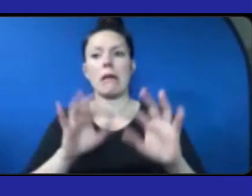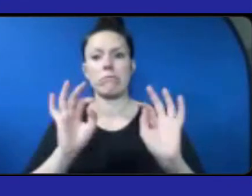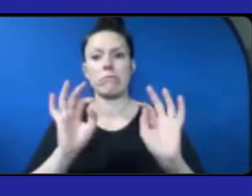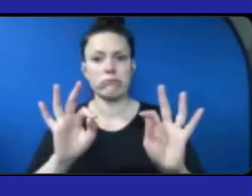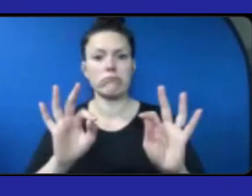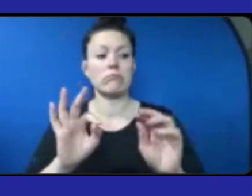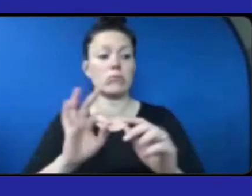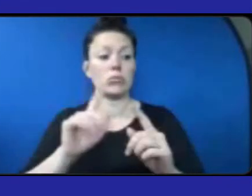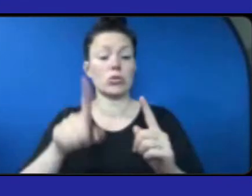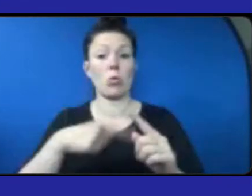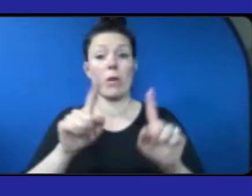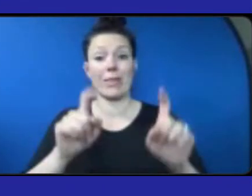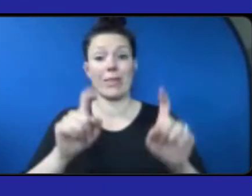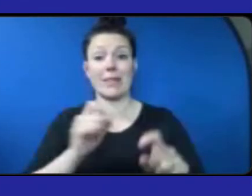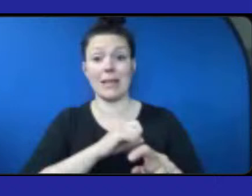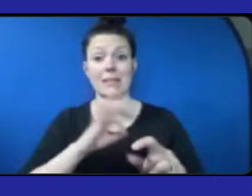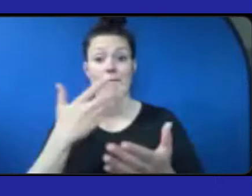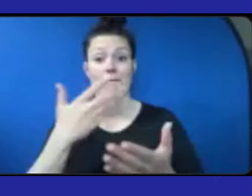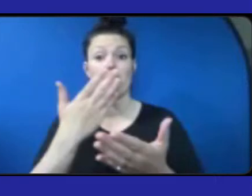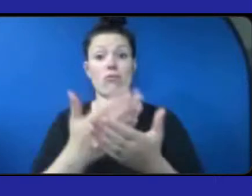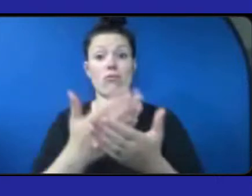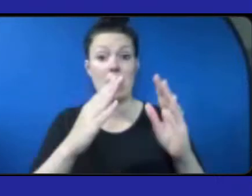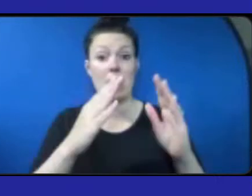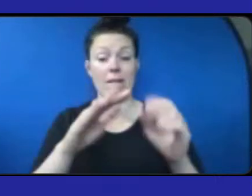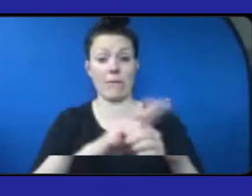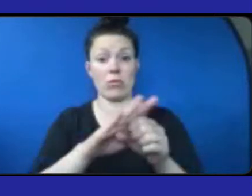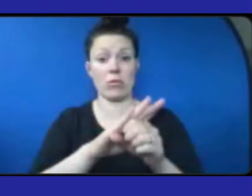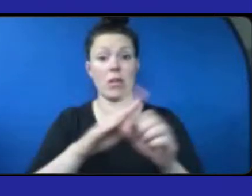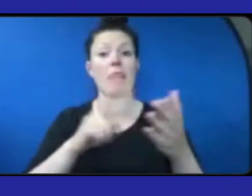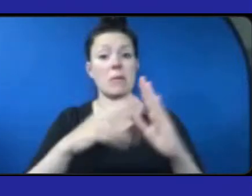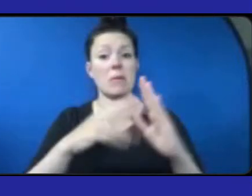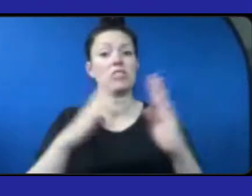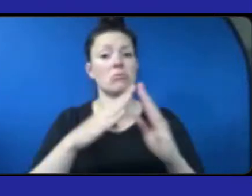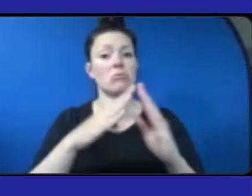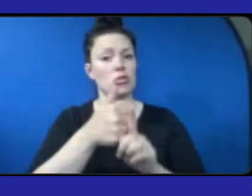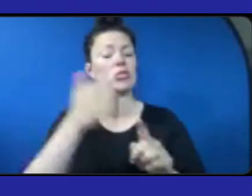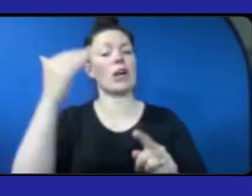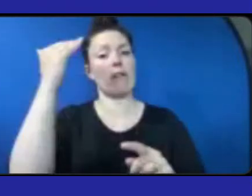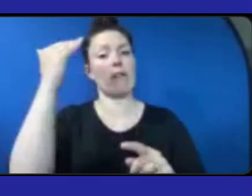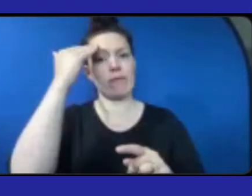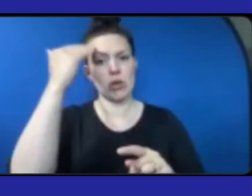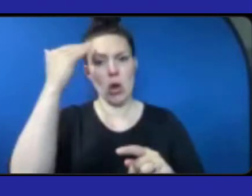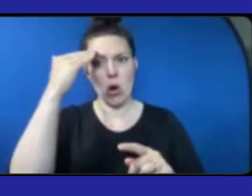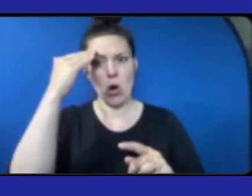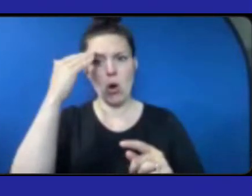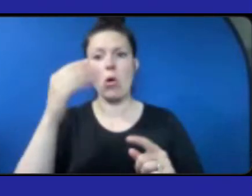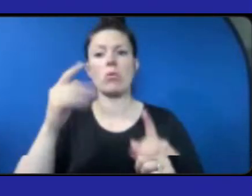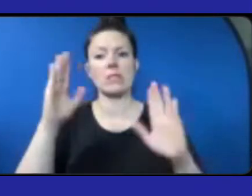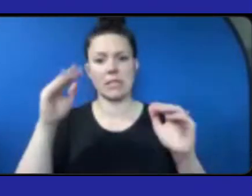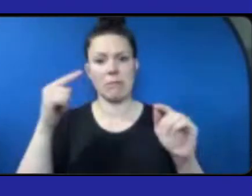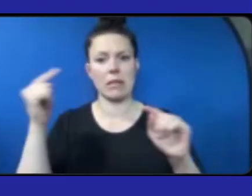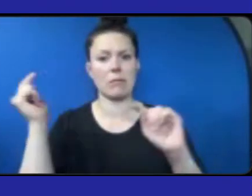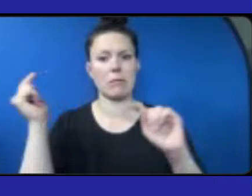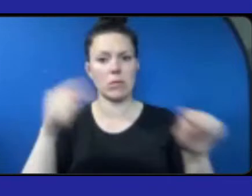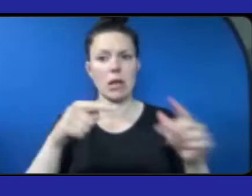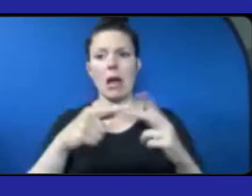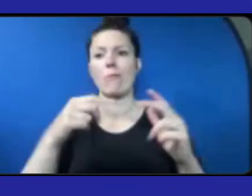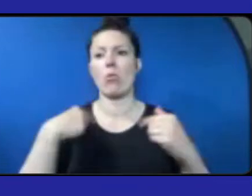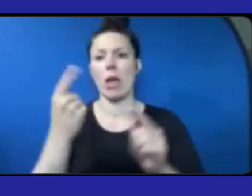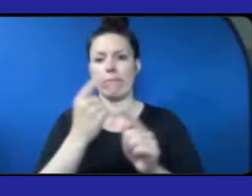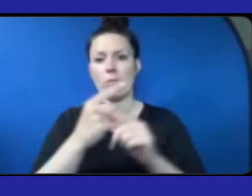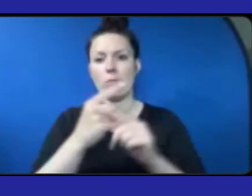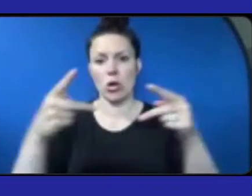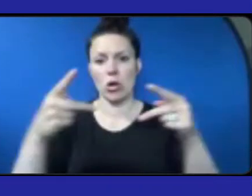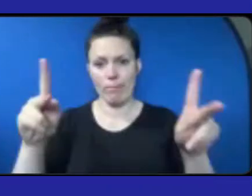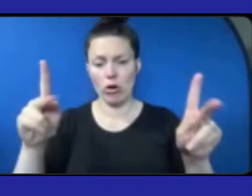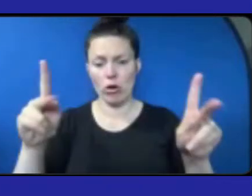staff get to a location, the community is aware they're coming. It's been well publicized. All the permits are in order. They'll help